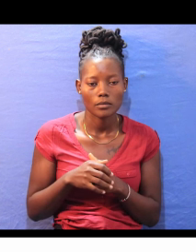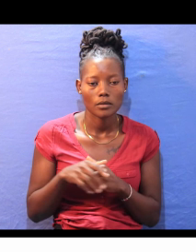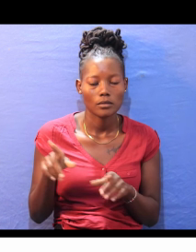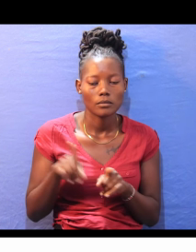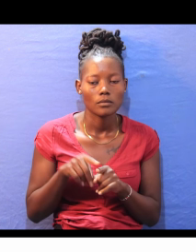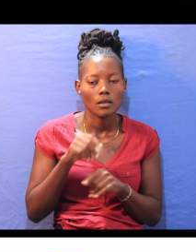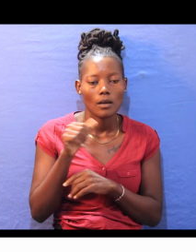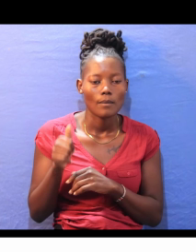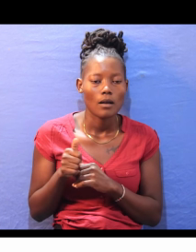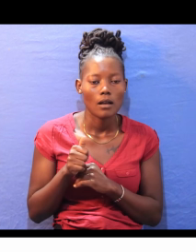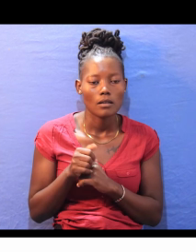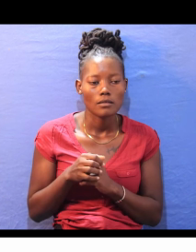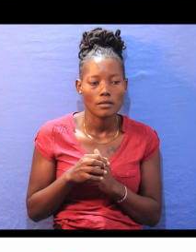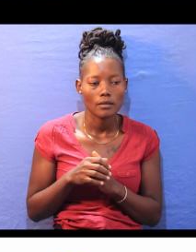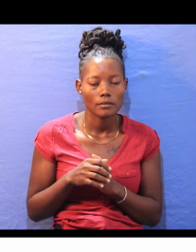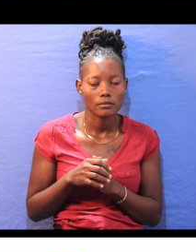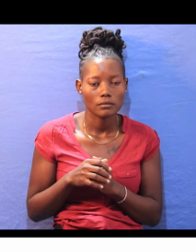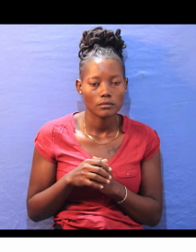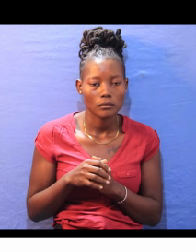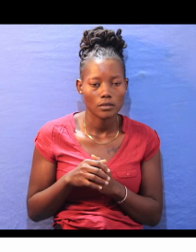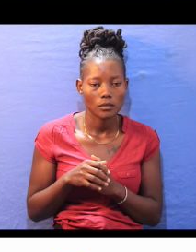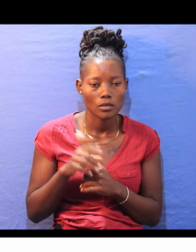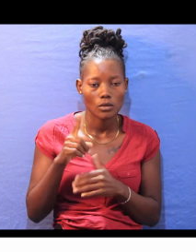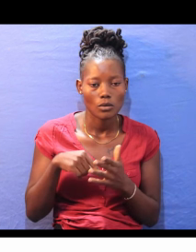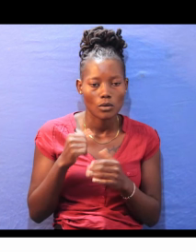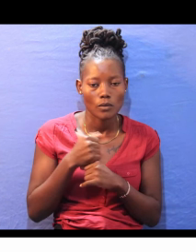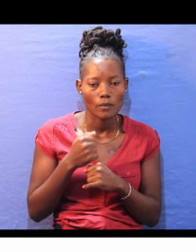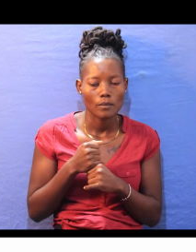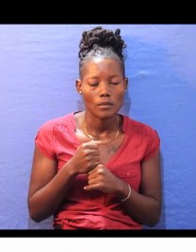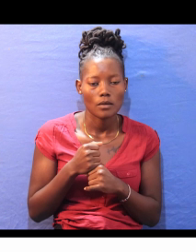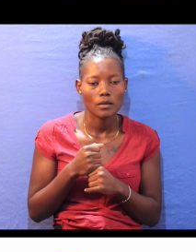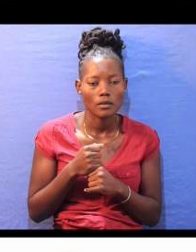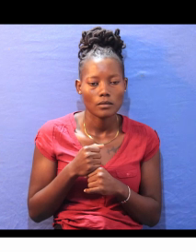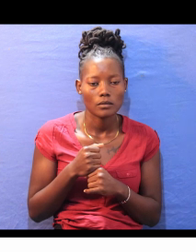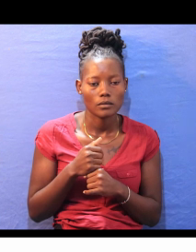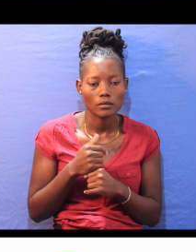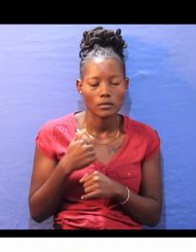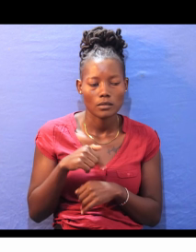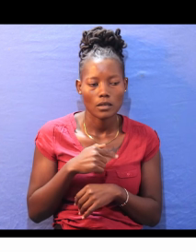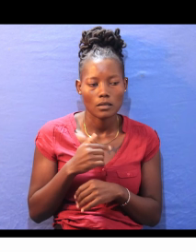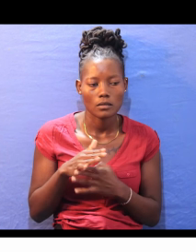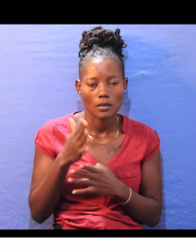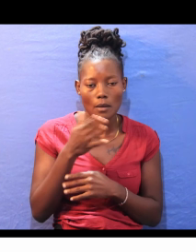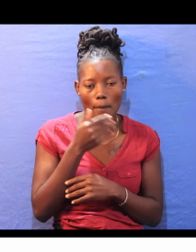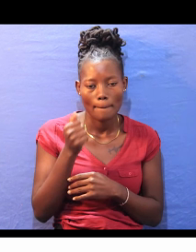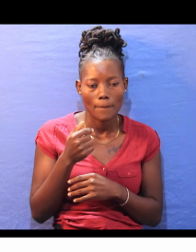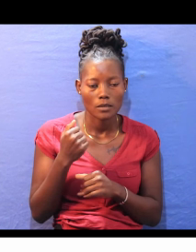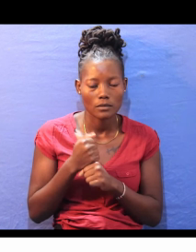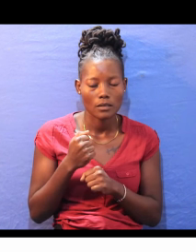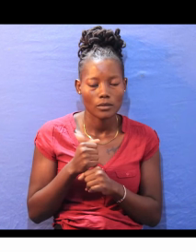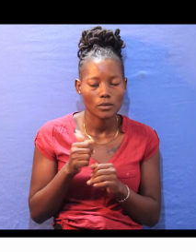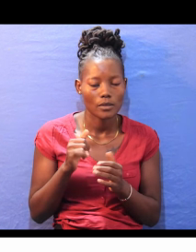some unilateral work, one-arm presses, some more one-arm squats. And we're doing